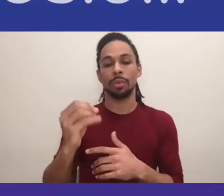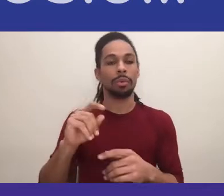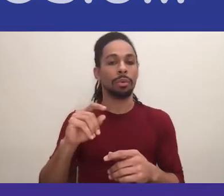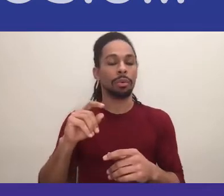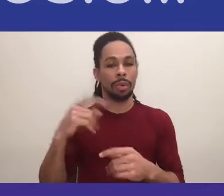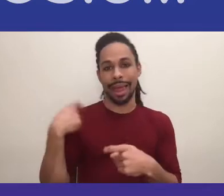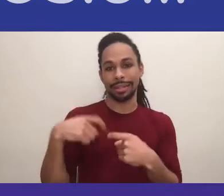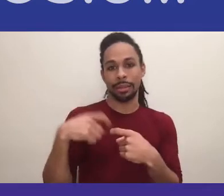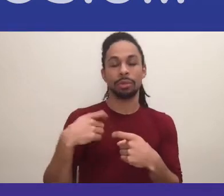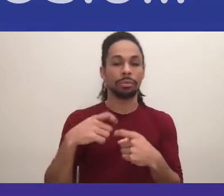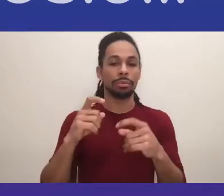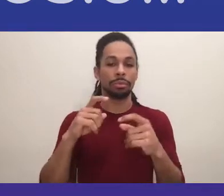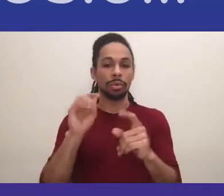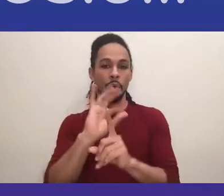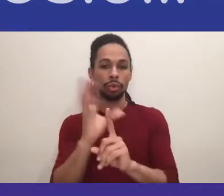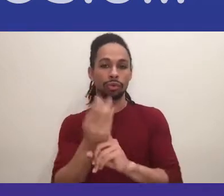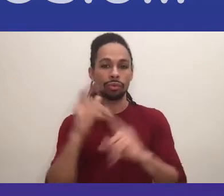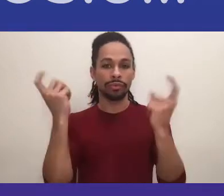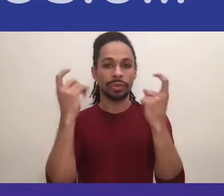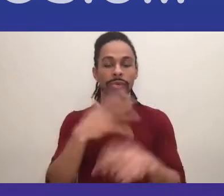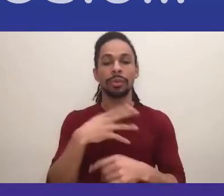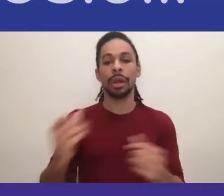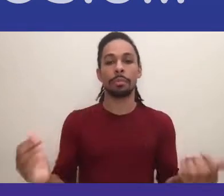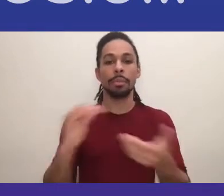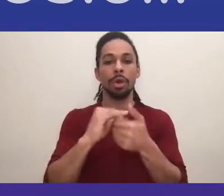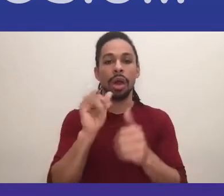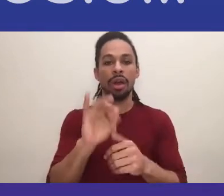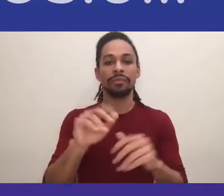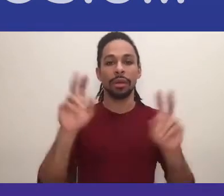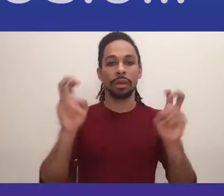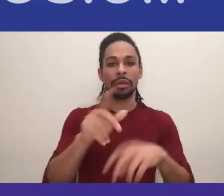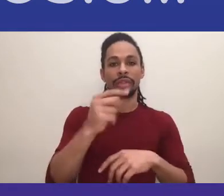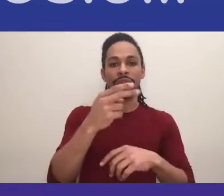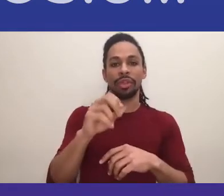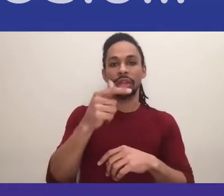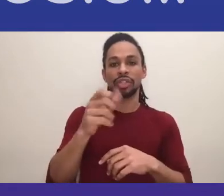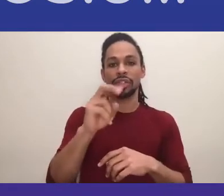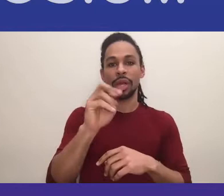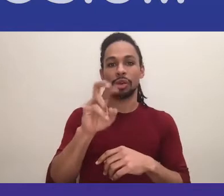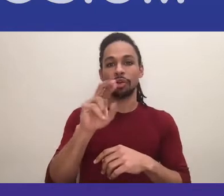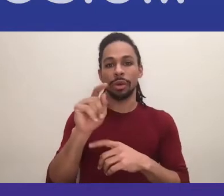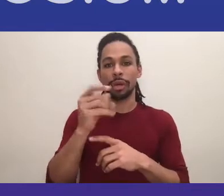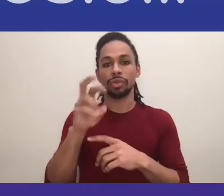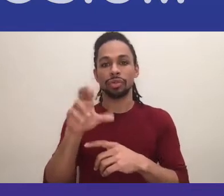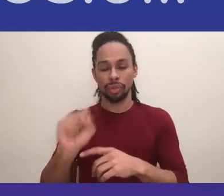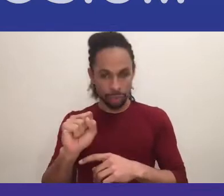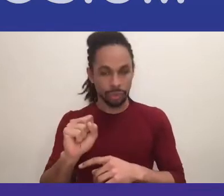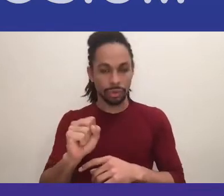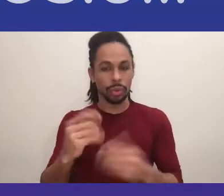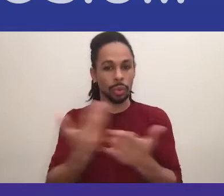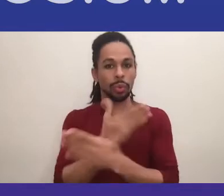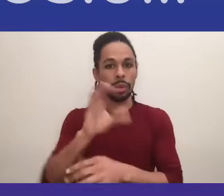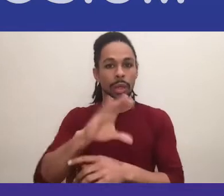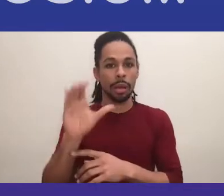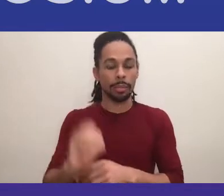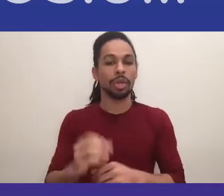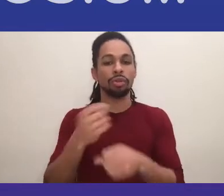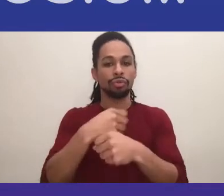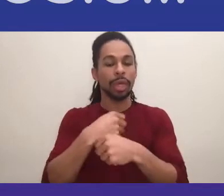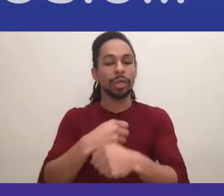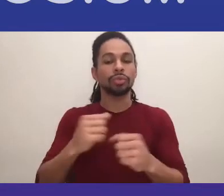founded partner of the Generators, which is a new company creating to produce innovative